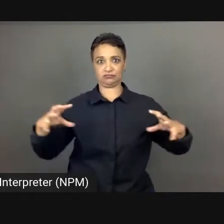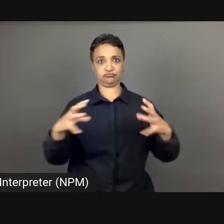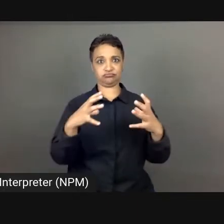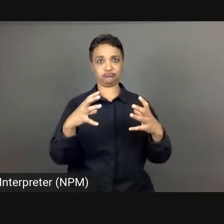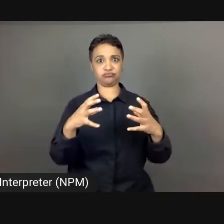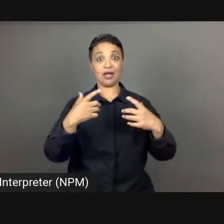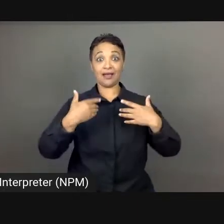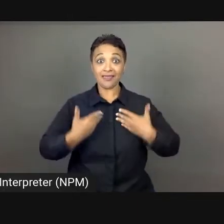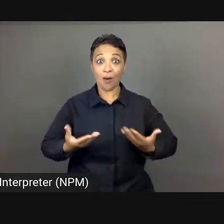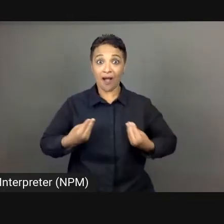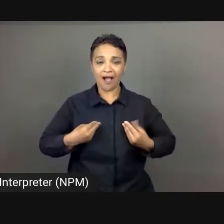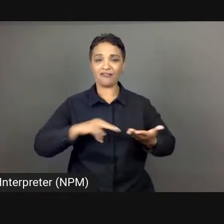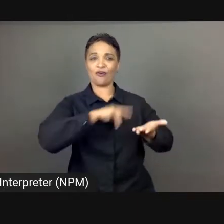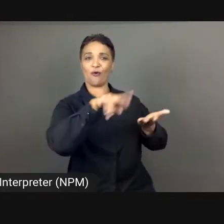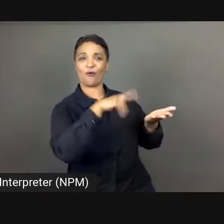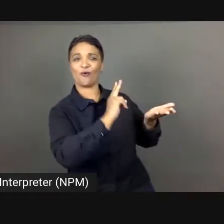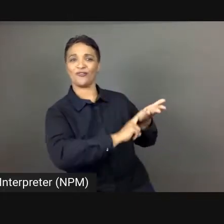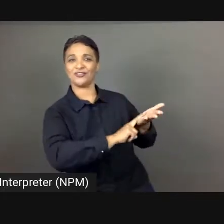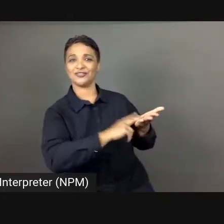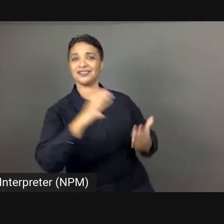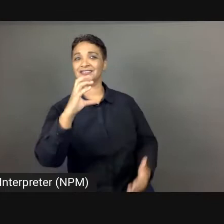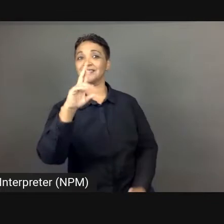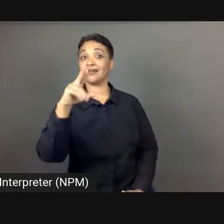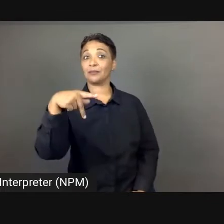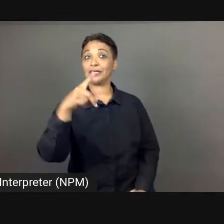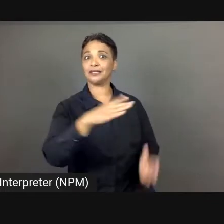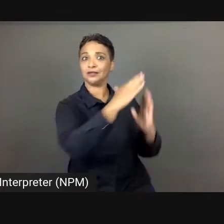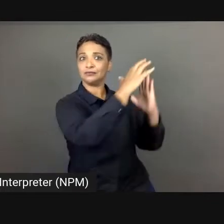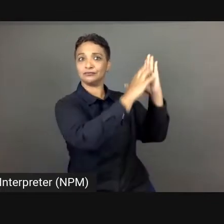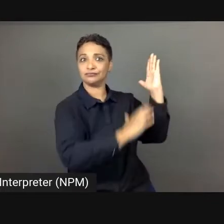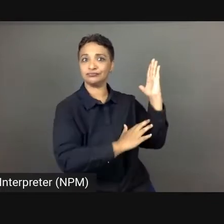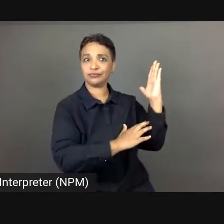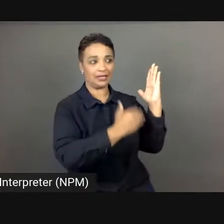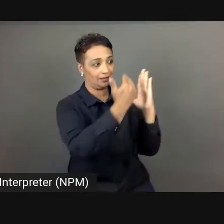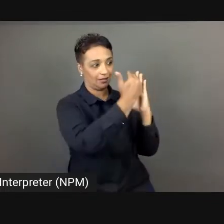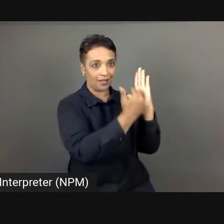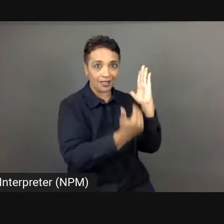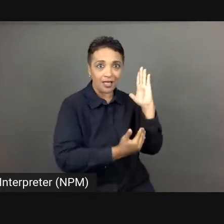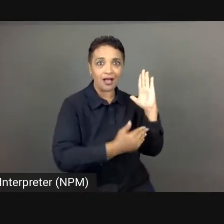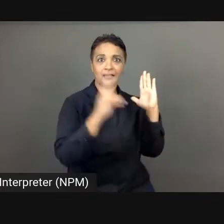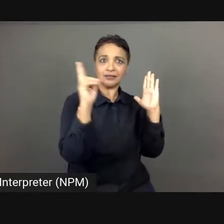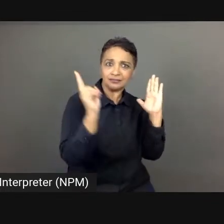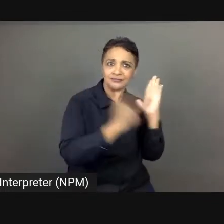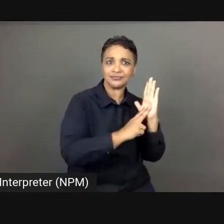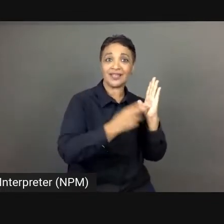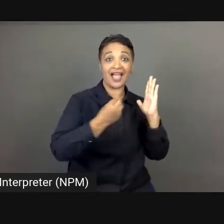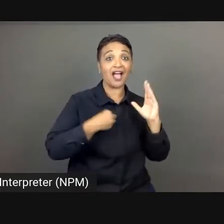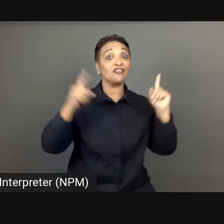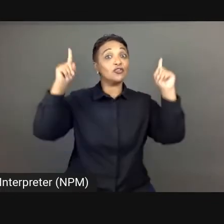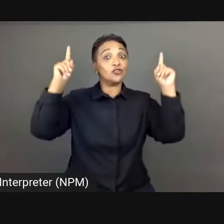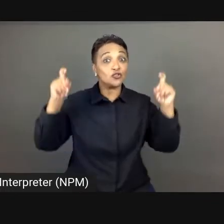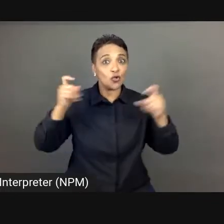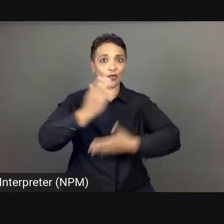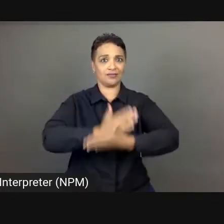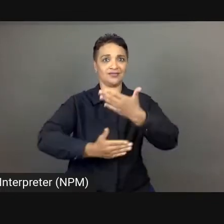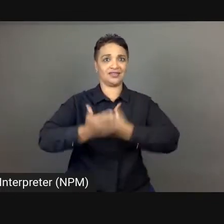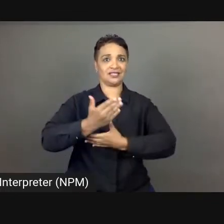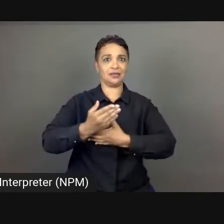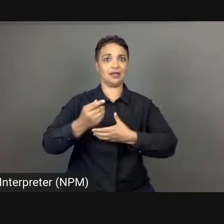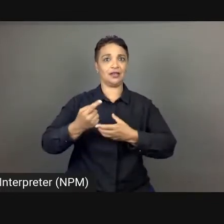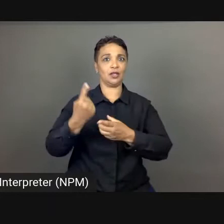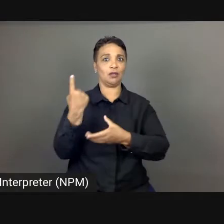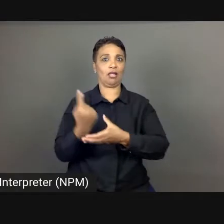Convention on the Rights of Persons with Disability, which then actually embodies the nothing about us without us movement kind